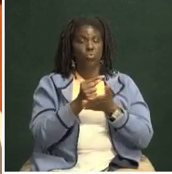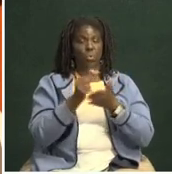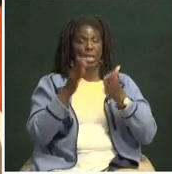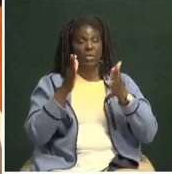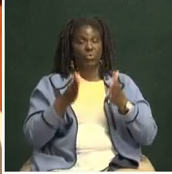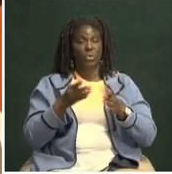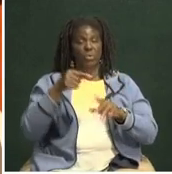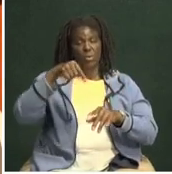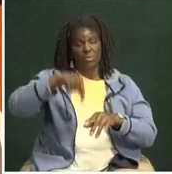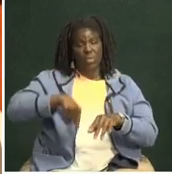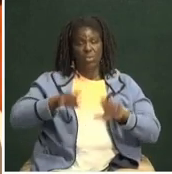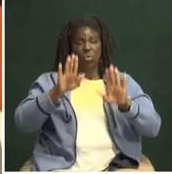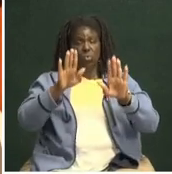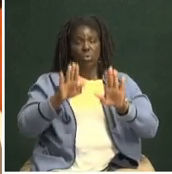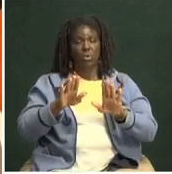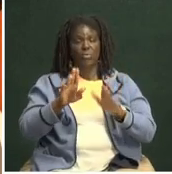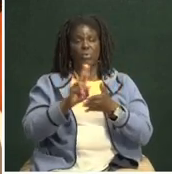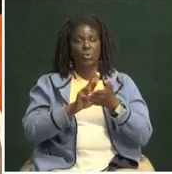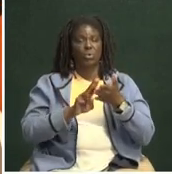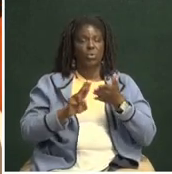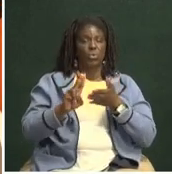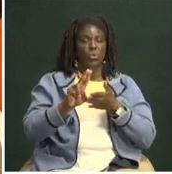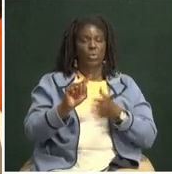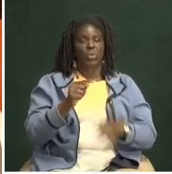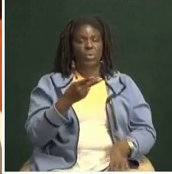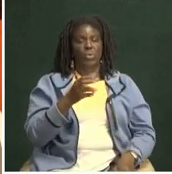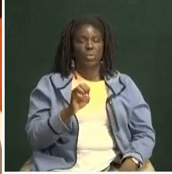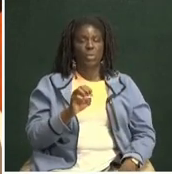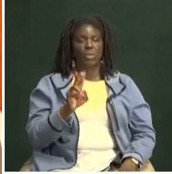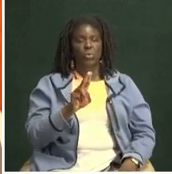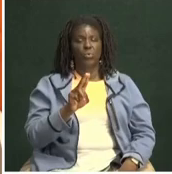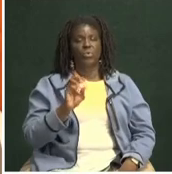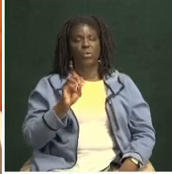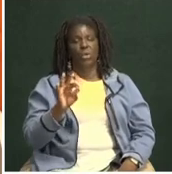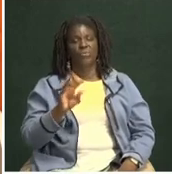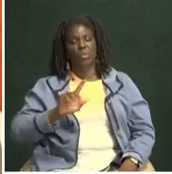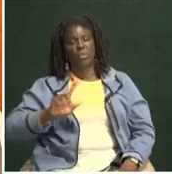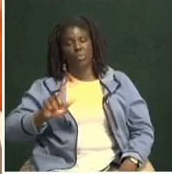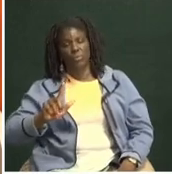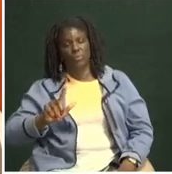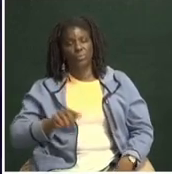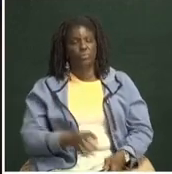this remarkable university, the University of La Verne.